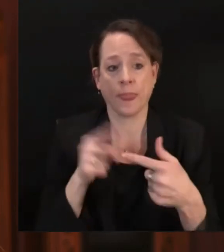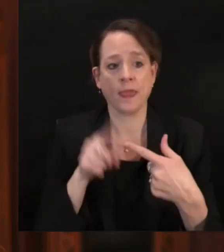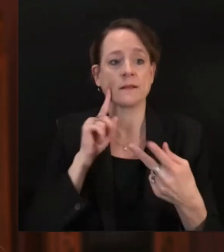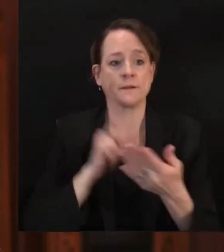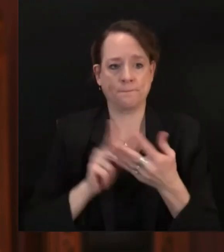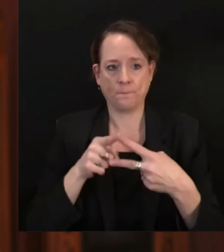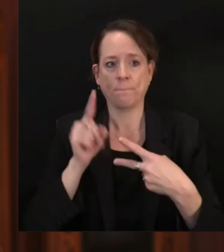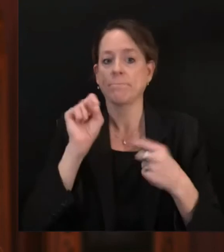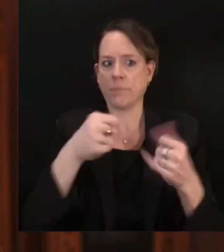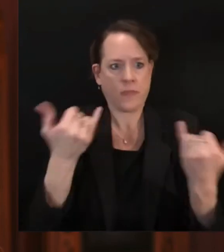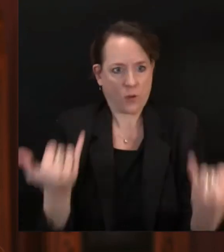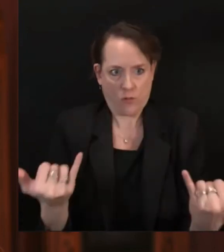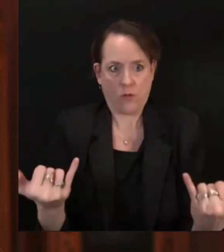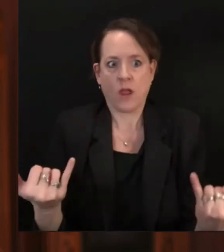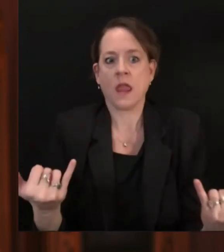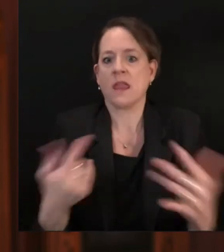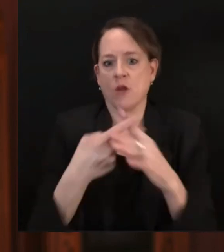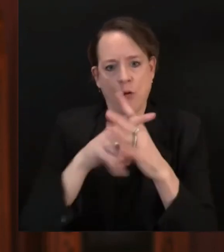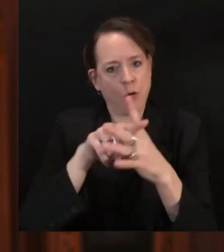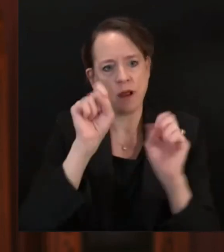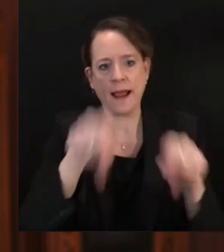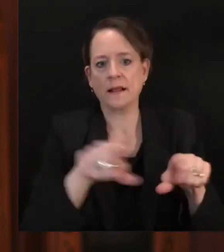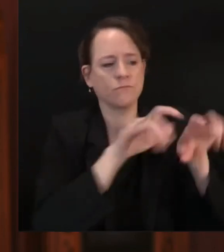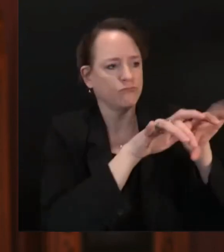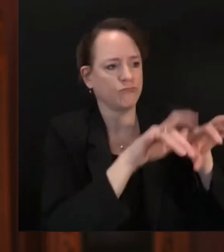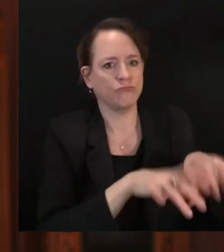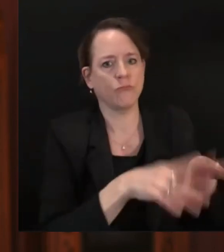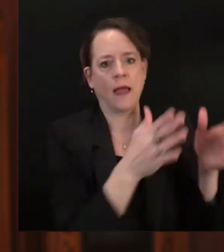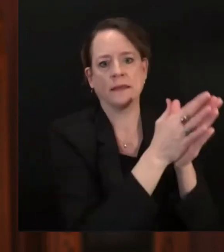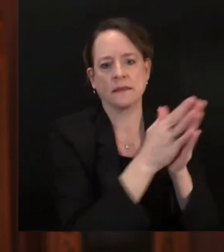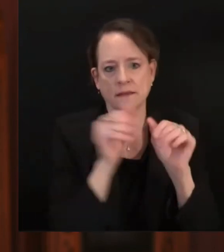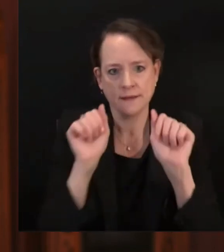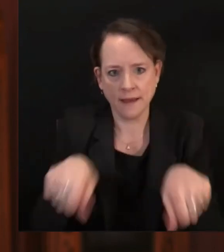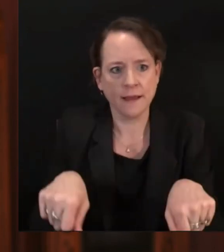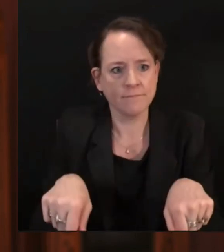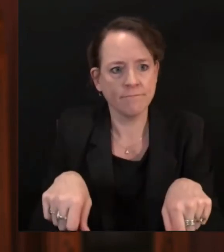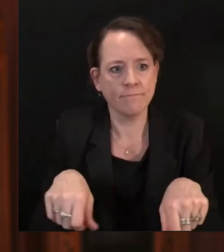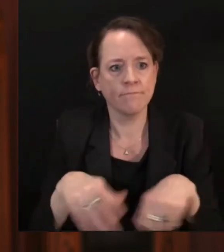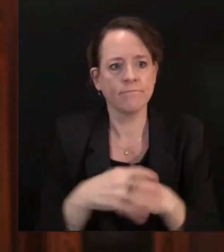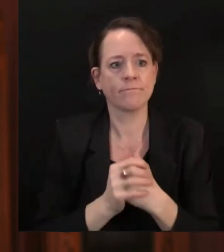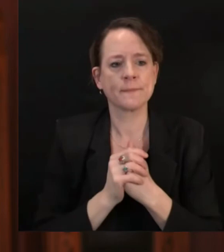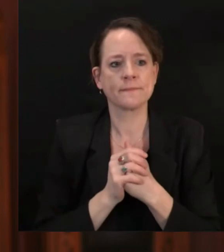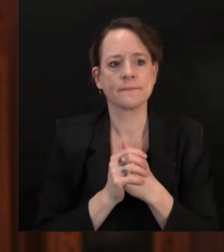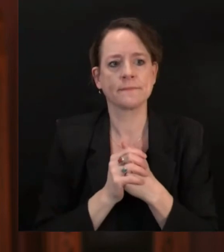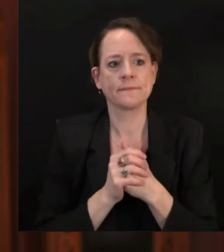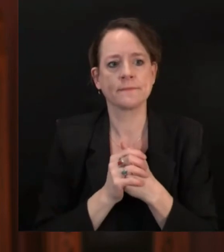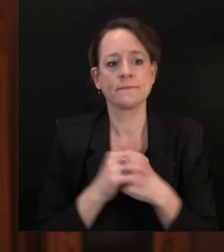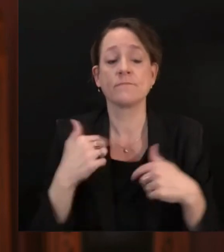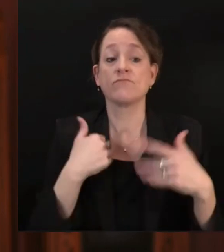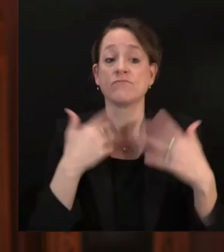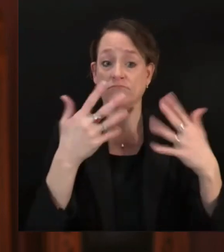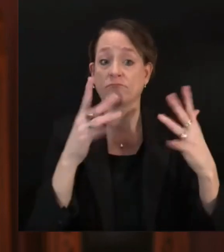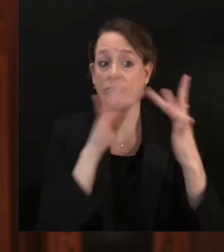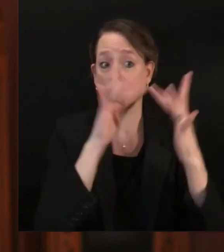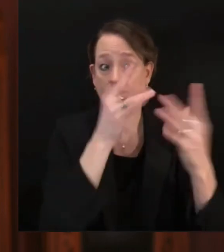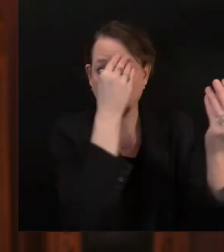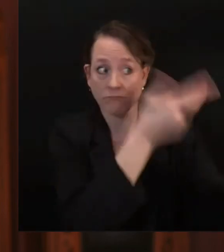about capacity. We do not have concerns at this point about them not being able to handle